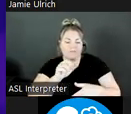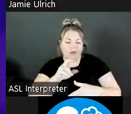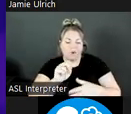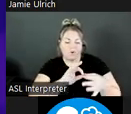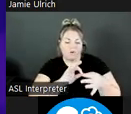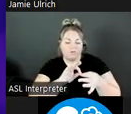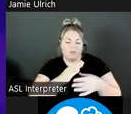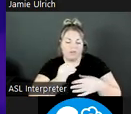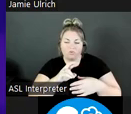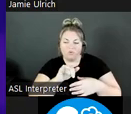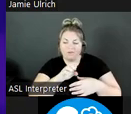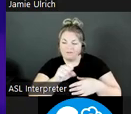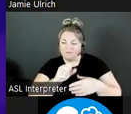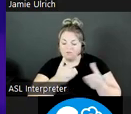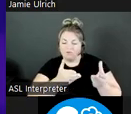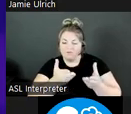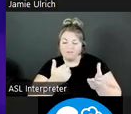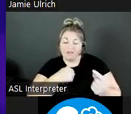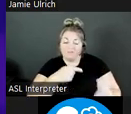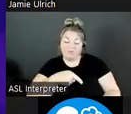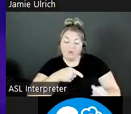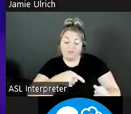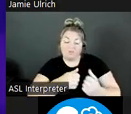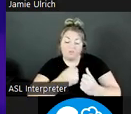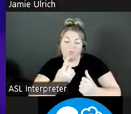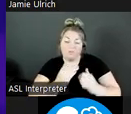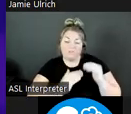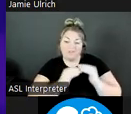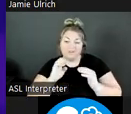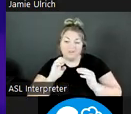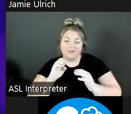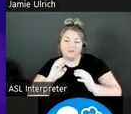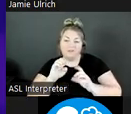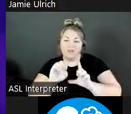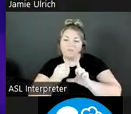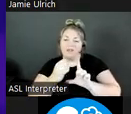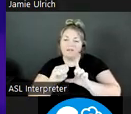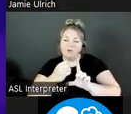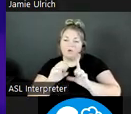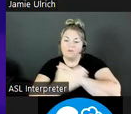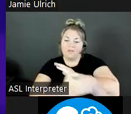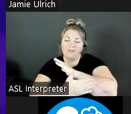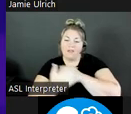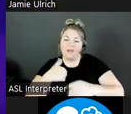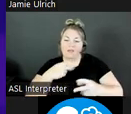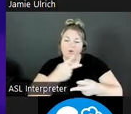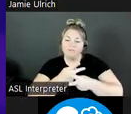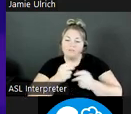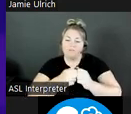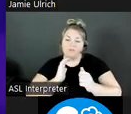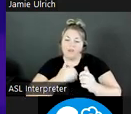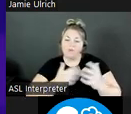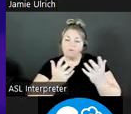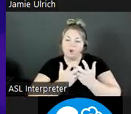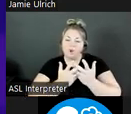services, I've been struggling with one of the facilities in El Paso County that I oversee with our partnership.